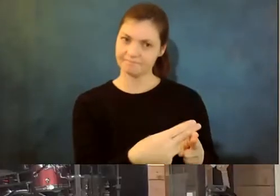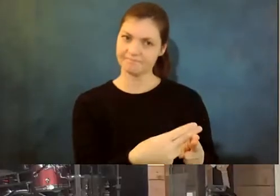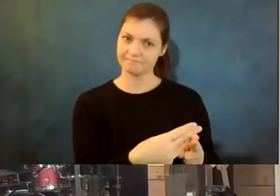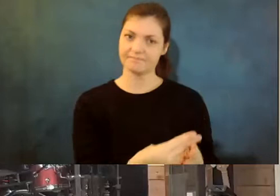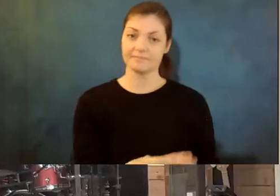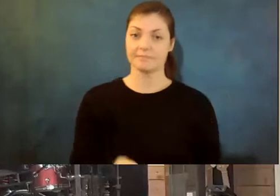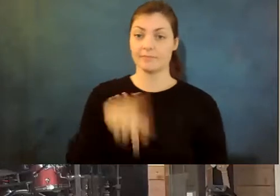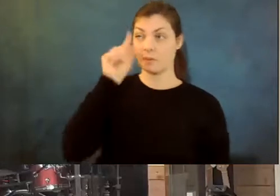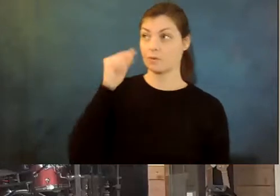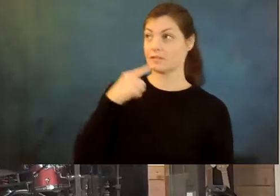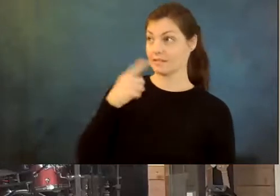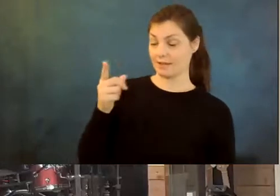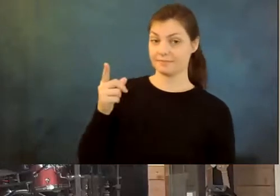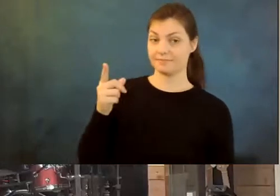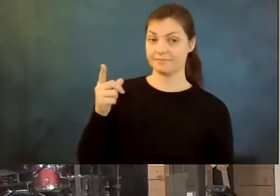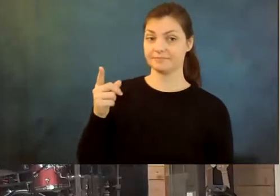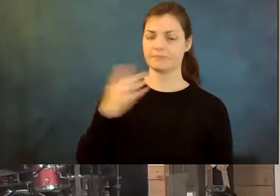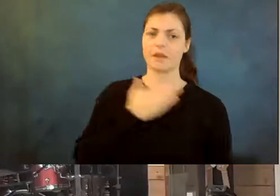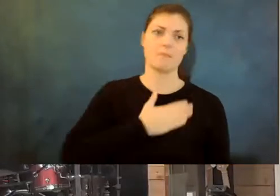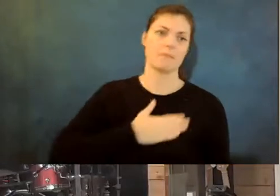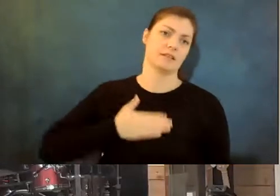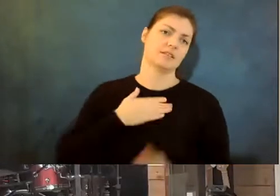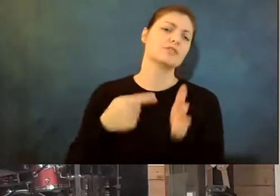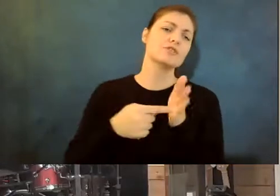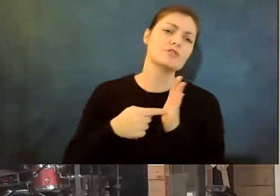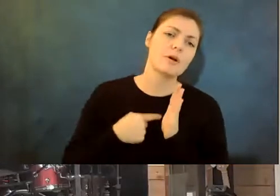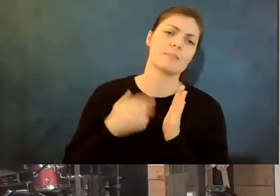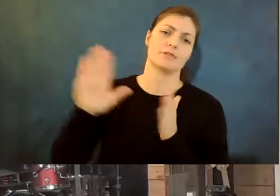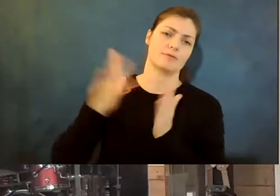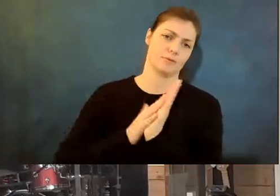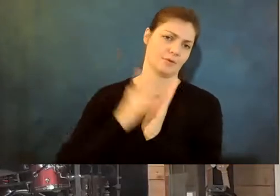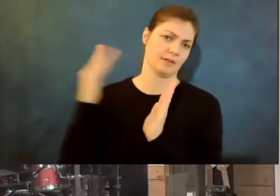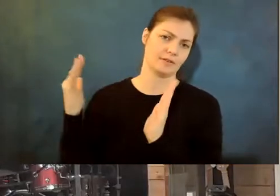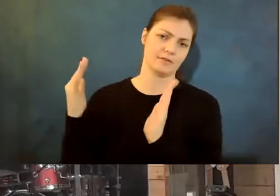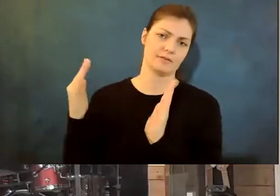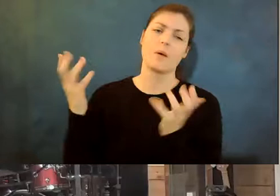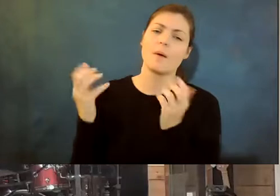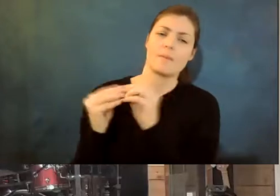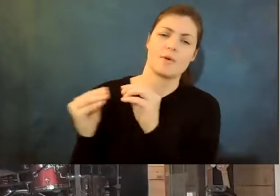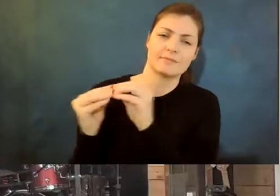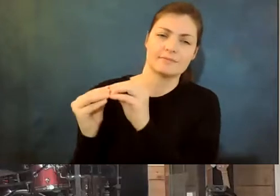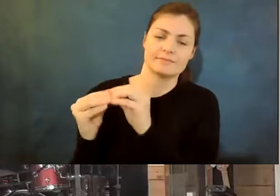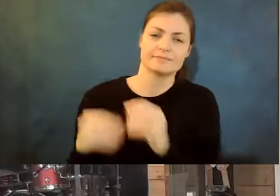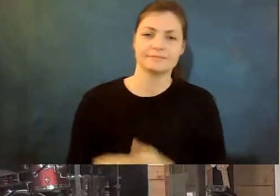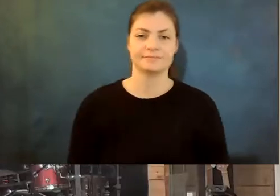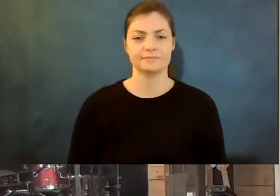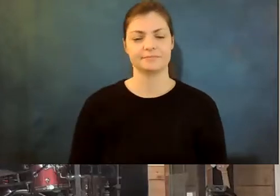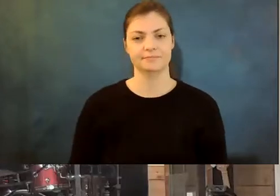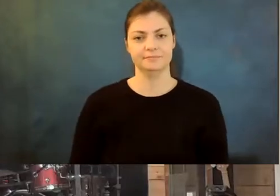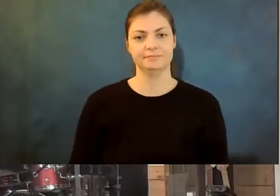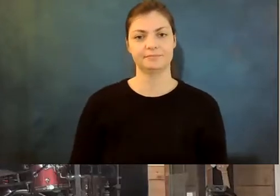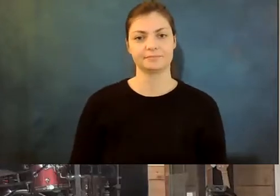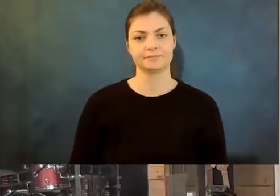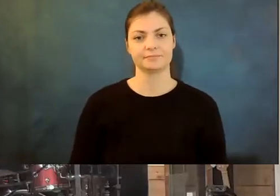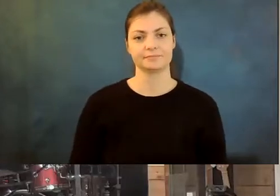And he said, Moses, please show me your glory. I want more. Then he said,